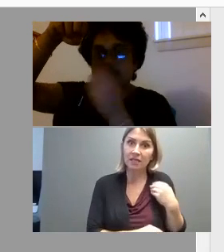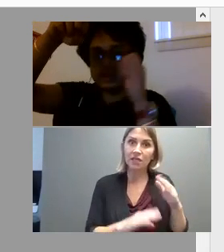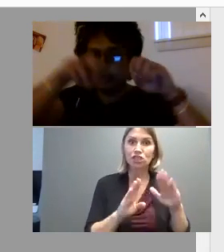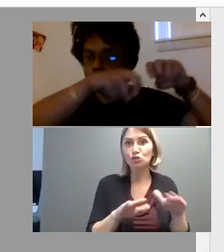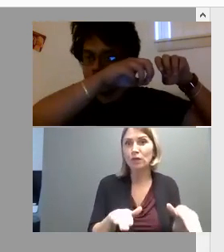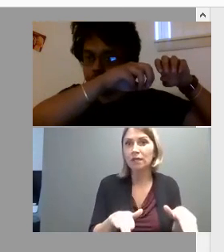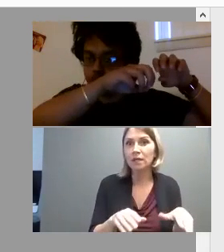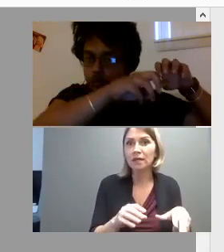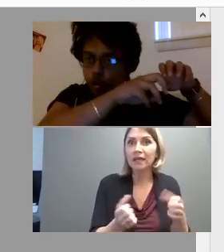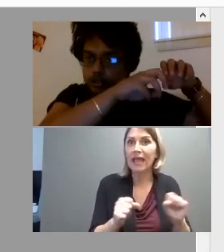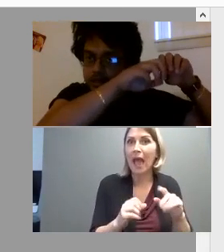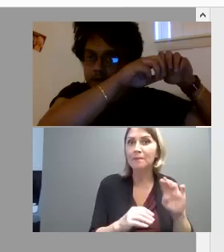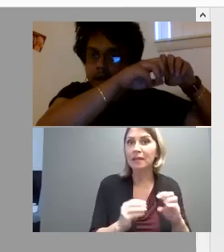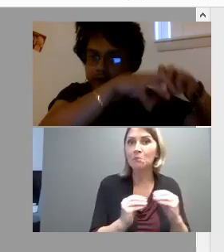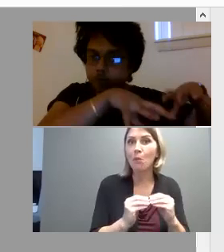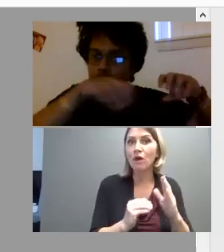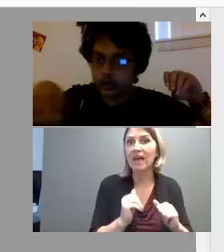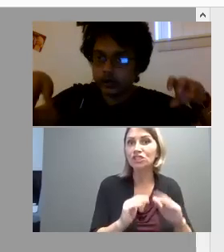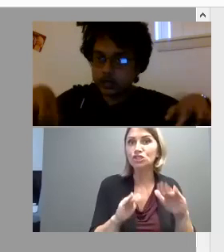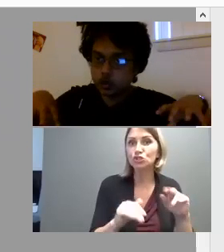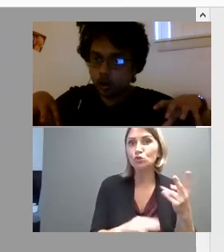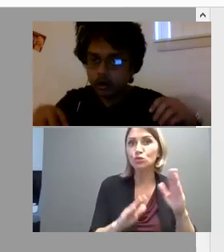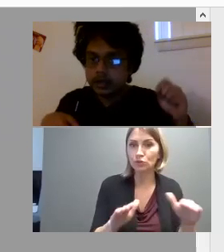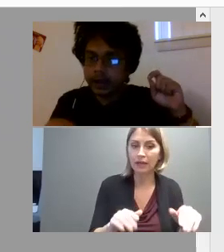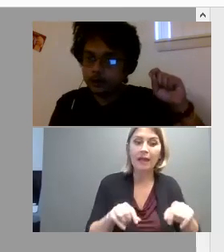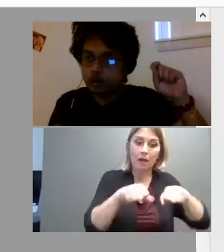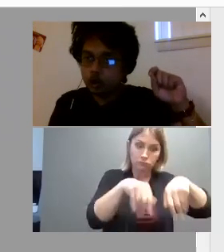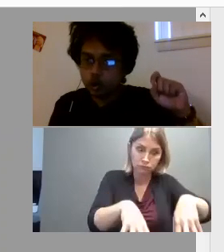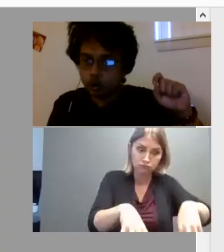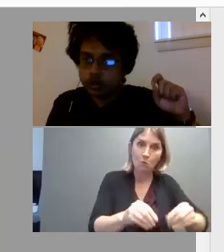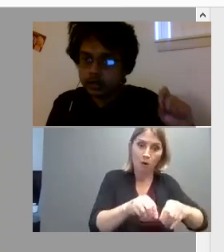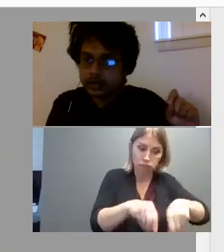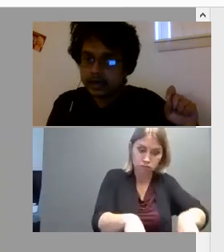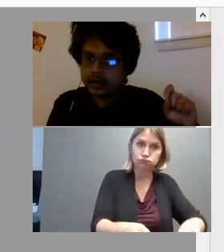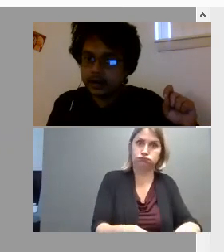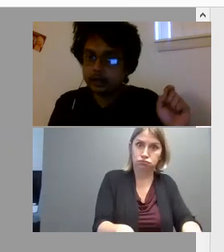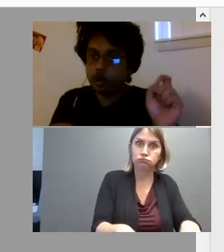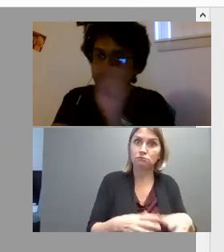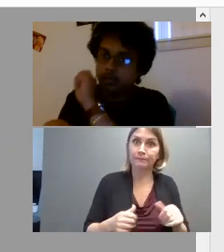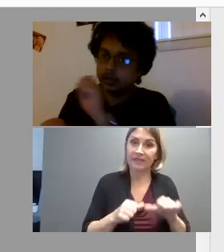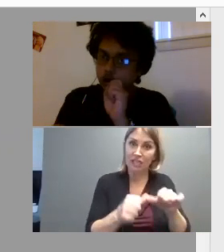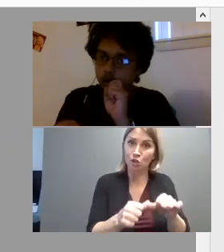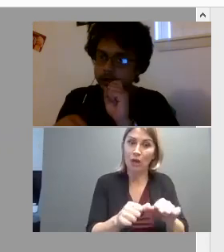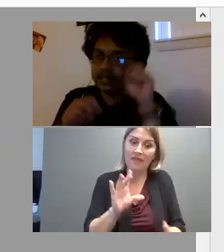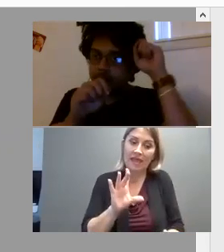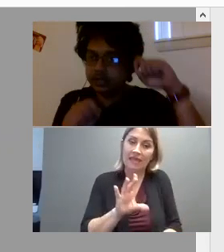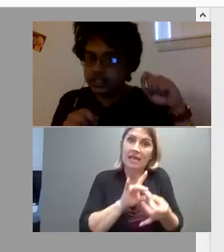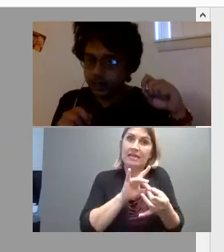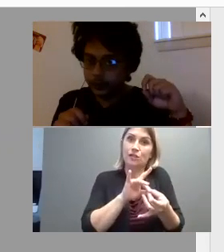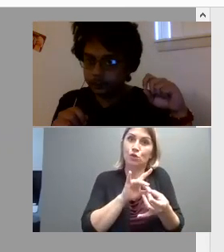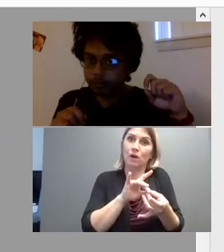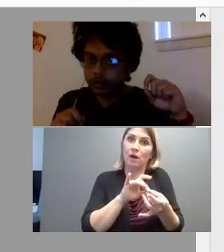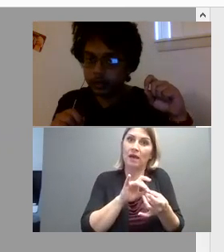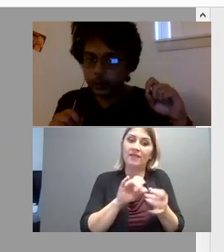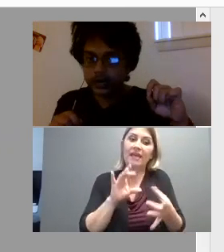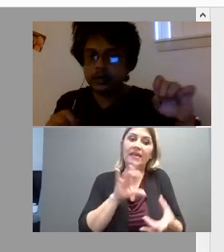children, and then those of nodes have more children and so on, and no node can connect to any other node except their